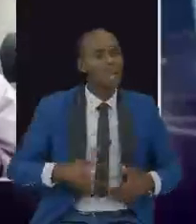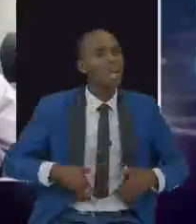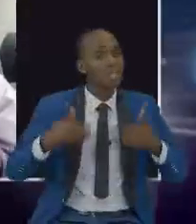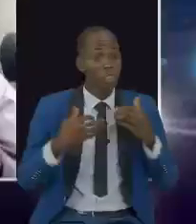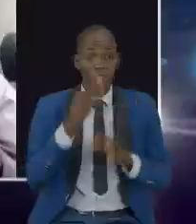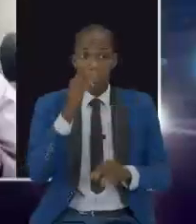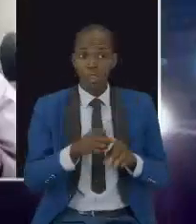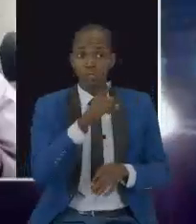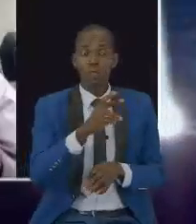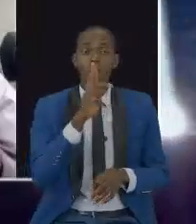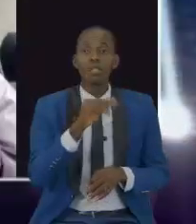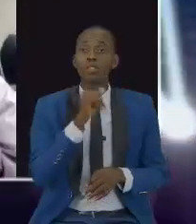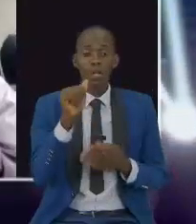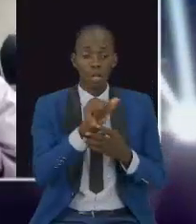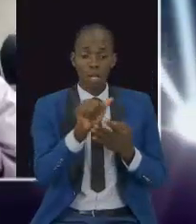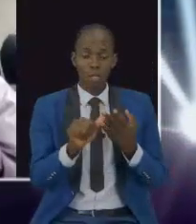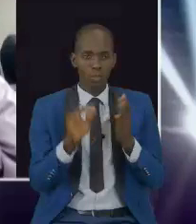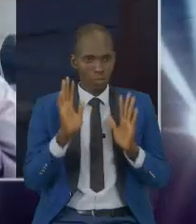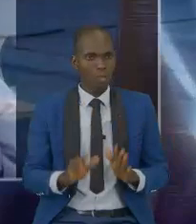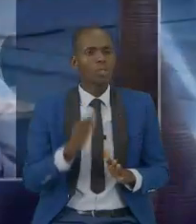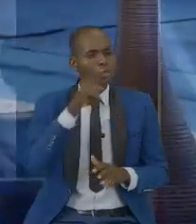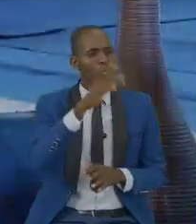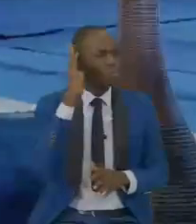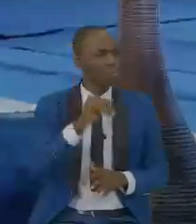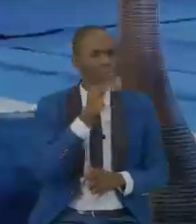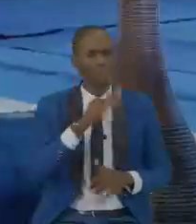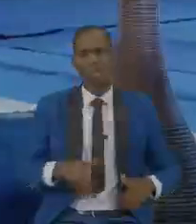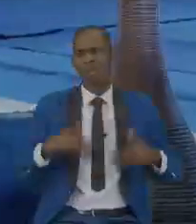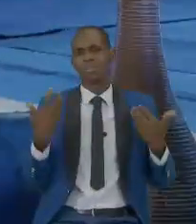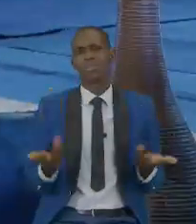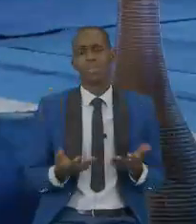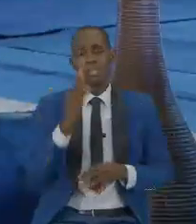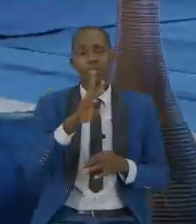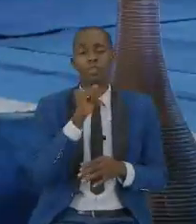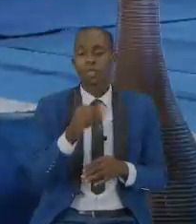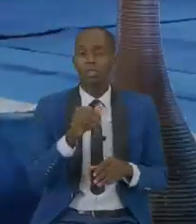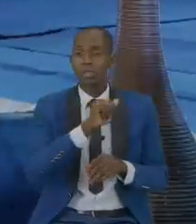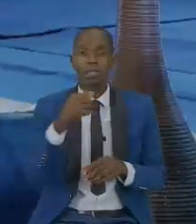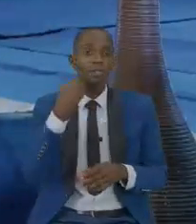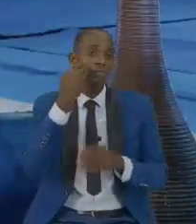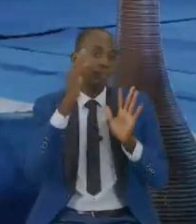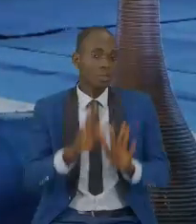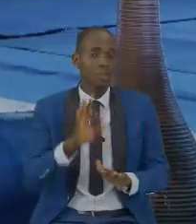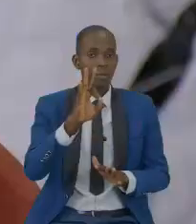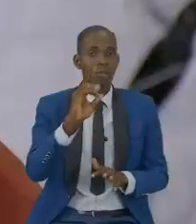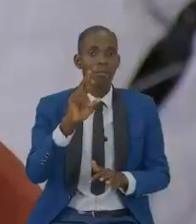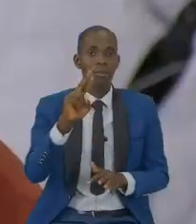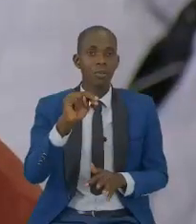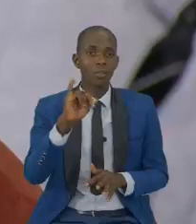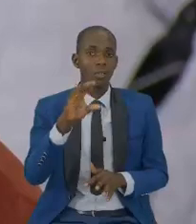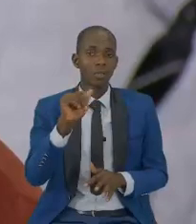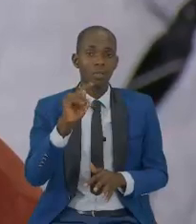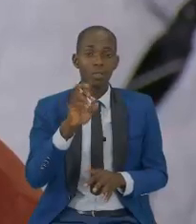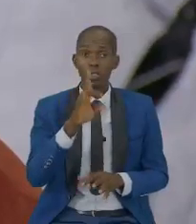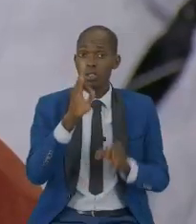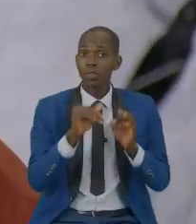an adulterer, you will not be angry. If you were not a fornicator, you will not be angry. I came to show you the way